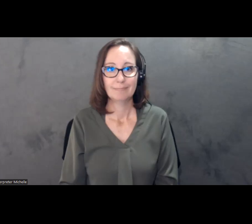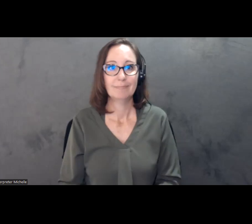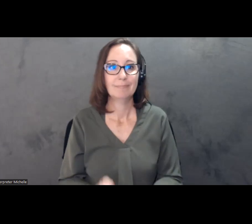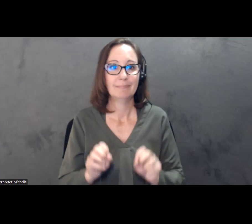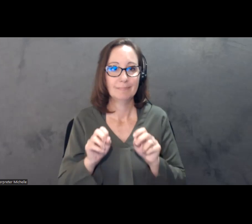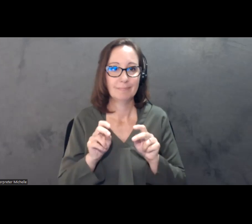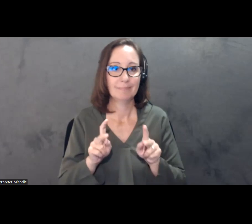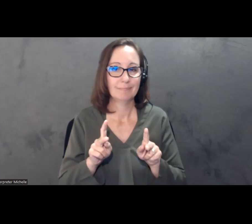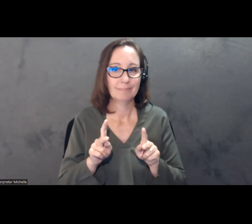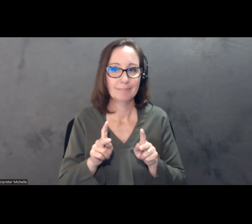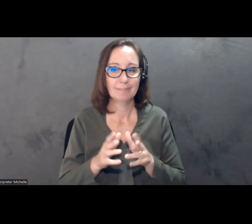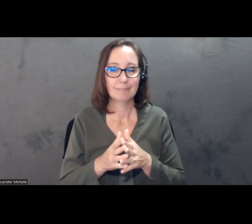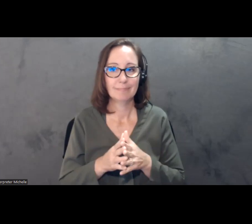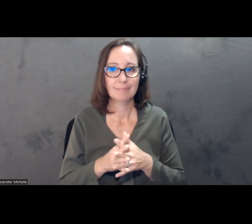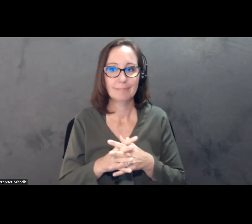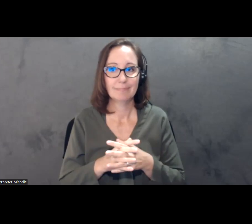share this really quickly.